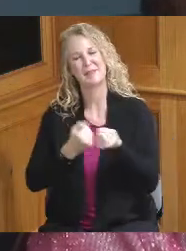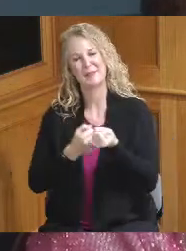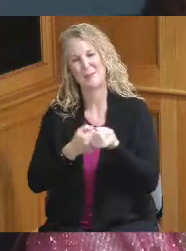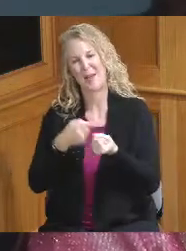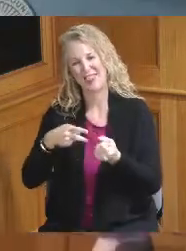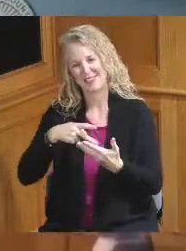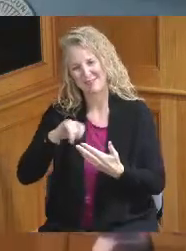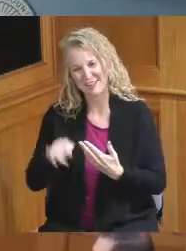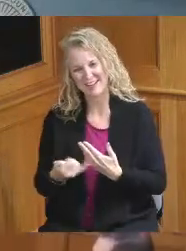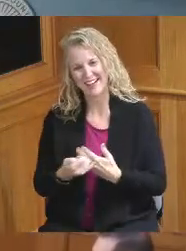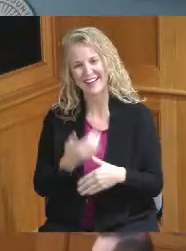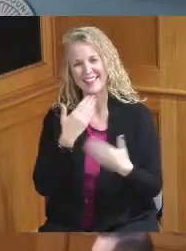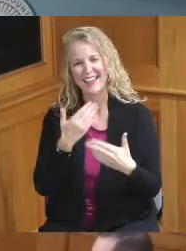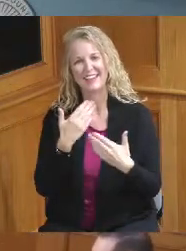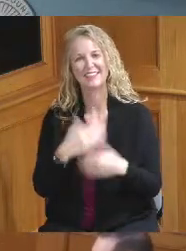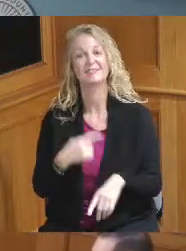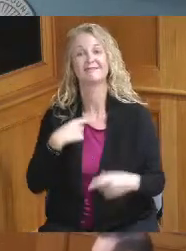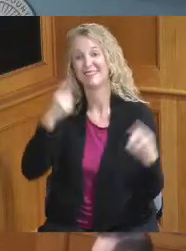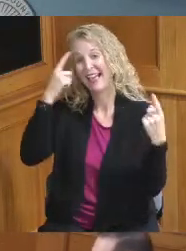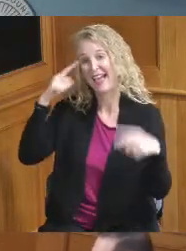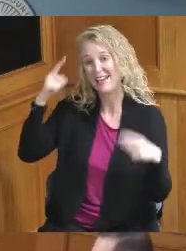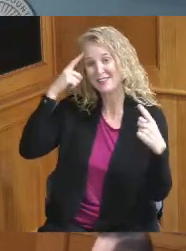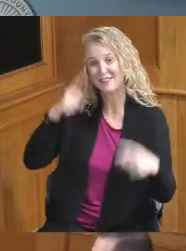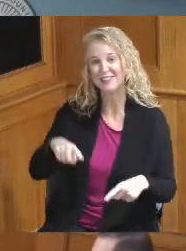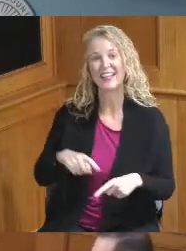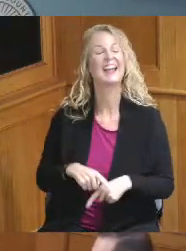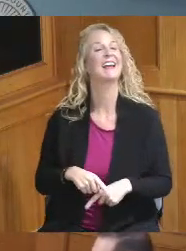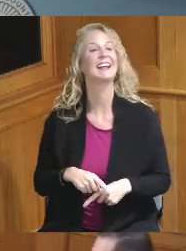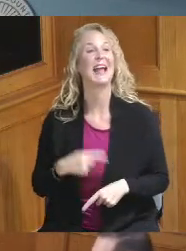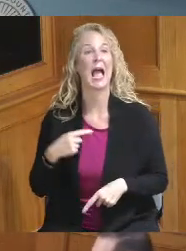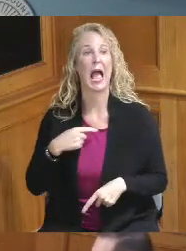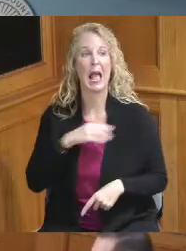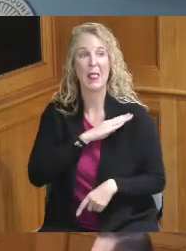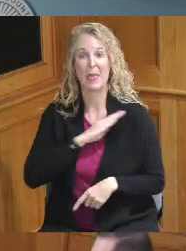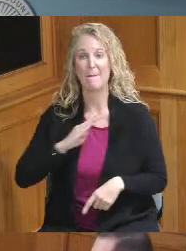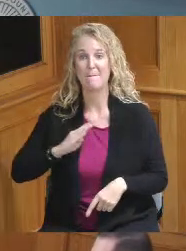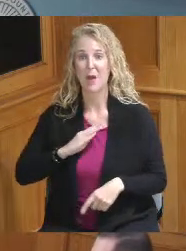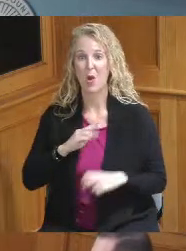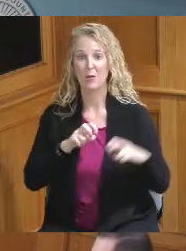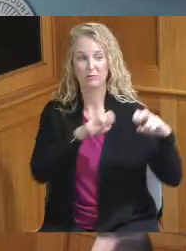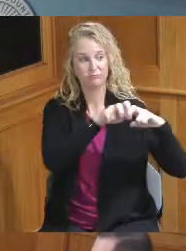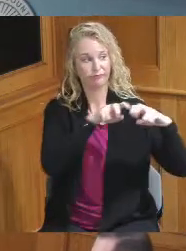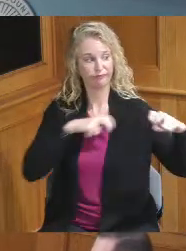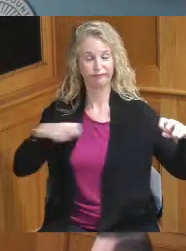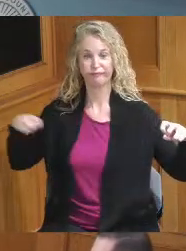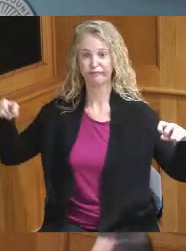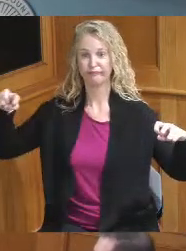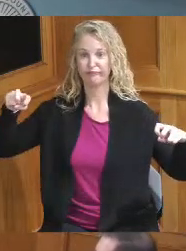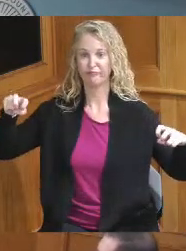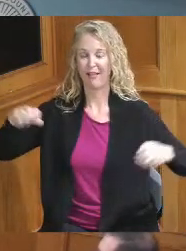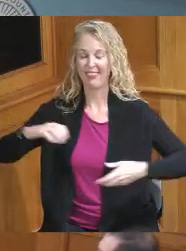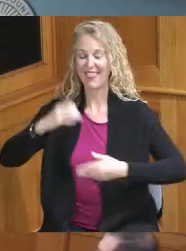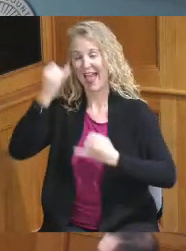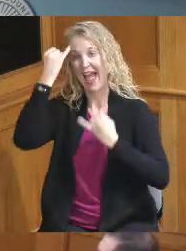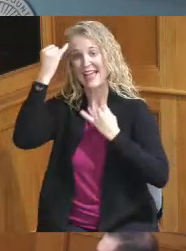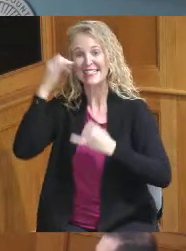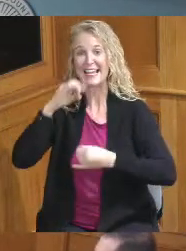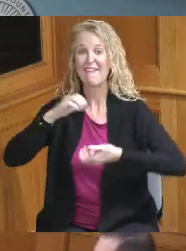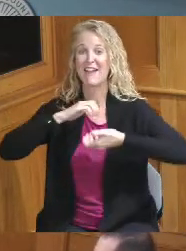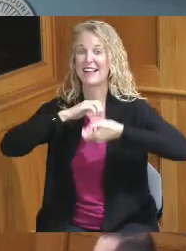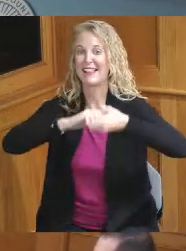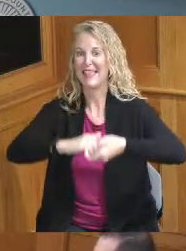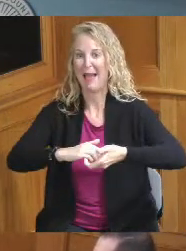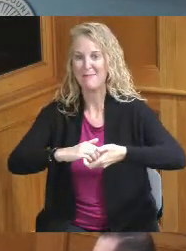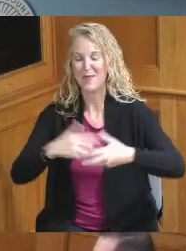you. Mm-hmm. Yes, I agree. Mm-hmm. Being on that board, I said, yeah. SWIR Whip has taken collaboration to a whole nother level.